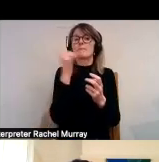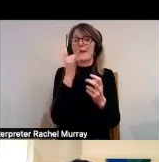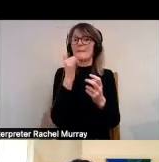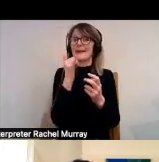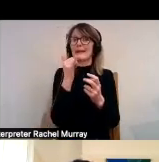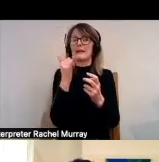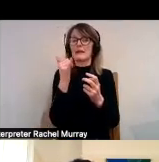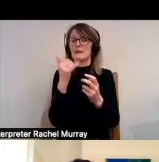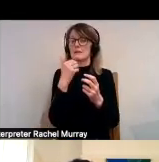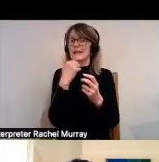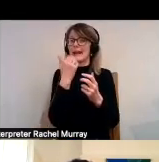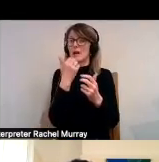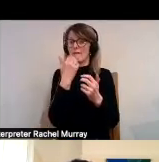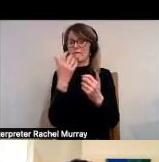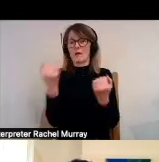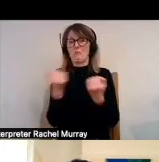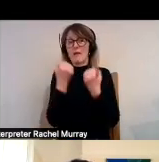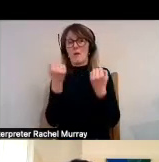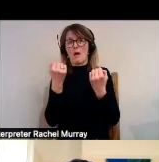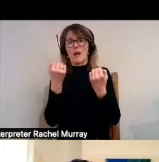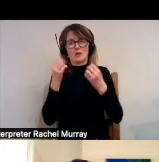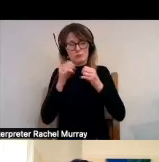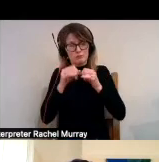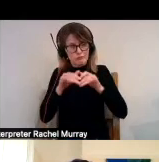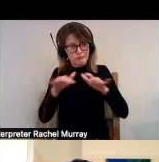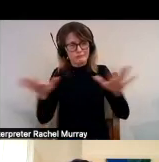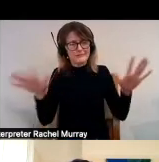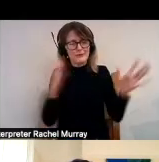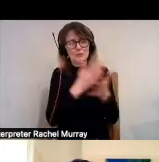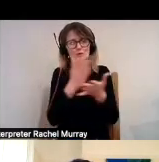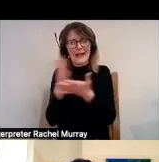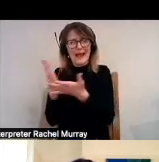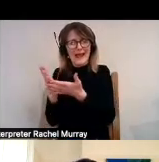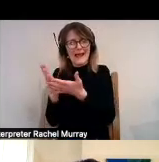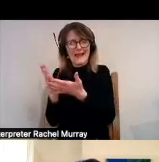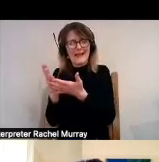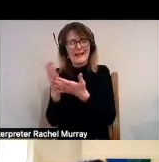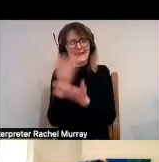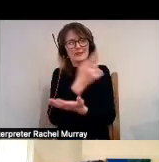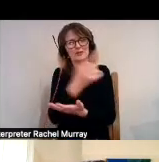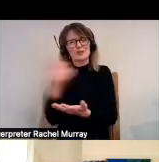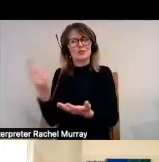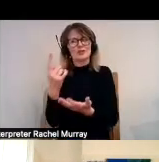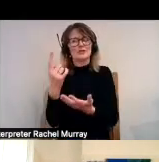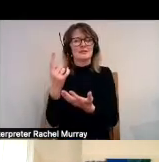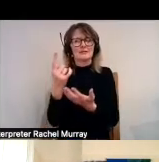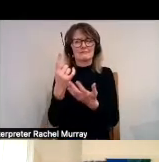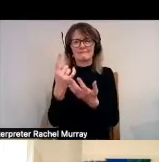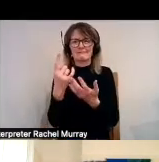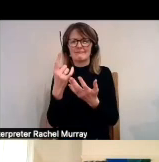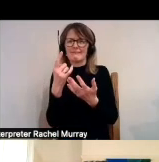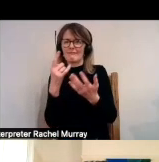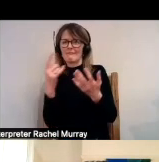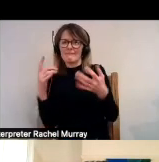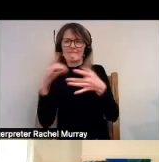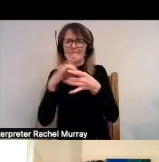around. And I did, and it's a little hackneyed, I know, but I did a little bit of a riff on 1 Corinthians 13. And I offer this to you